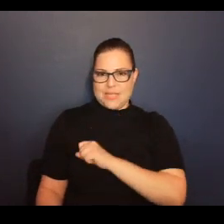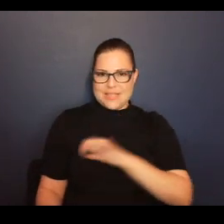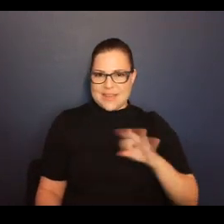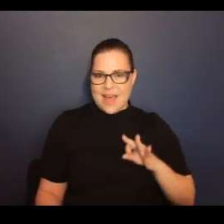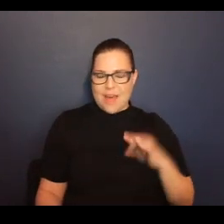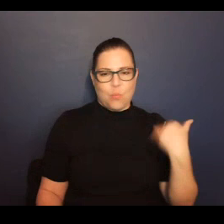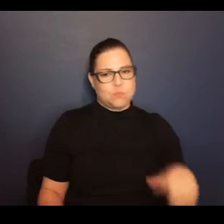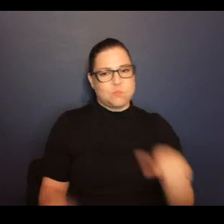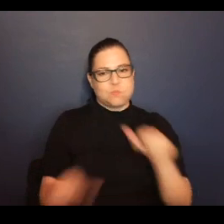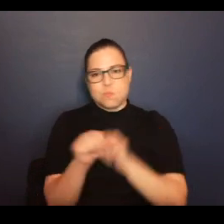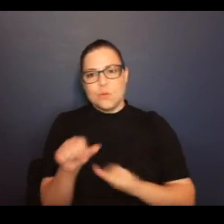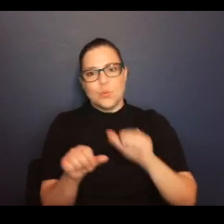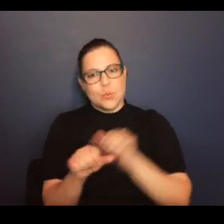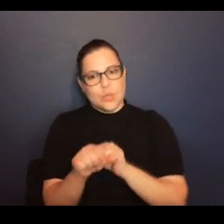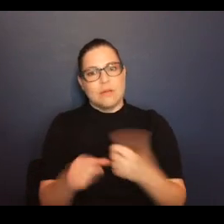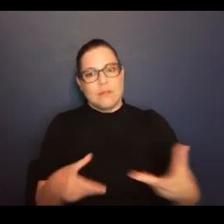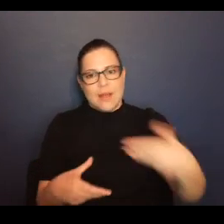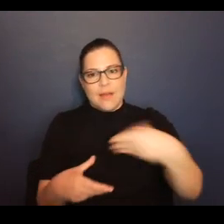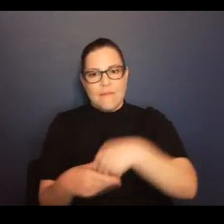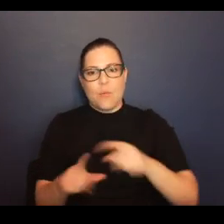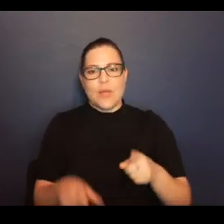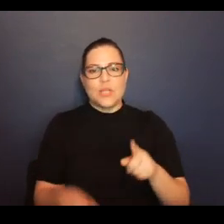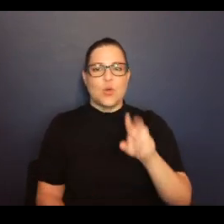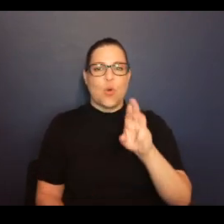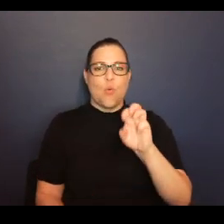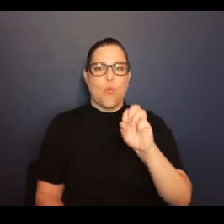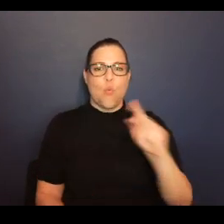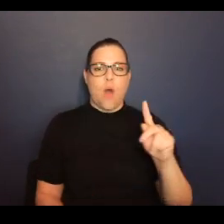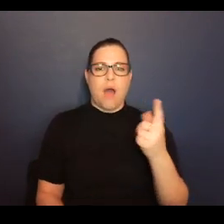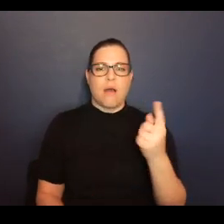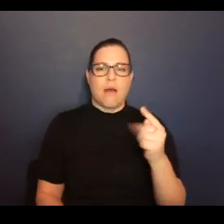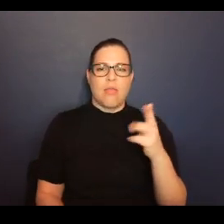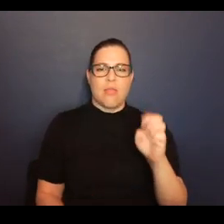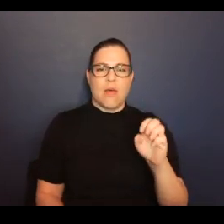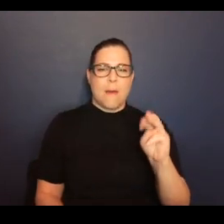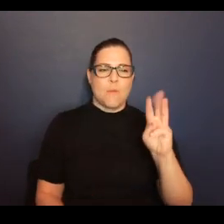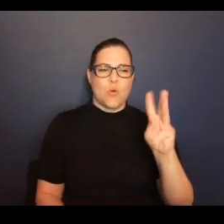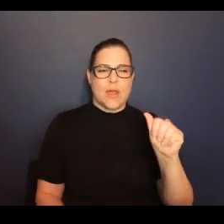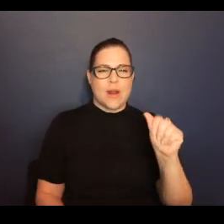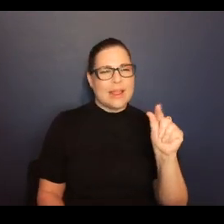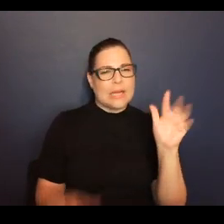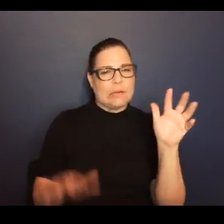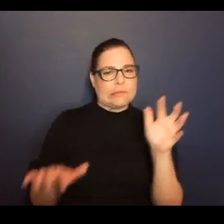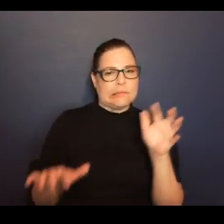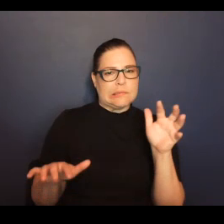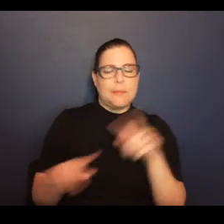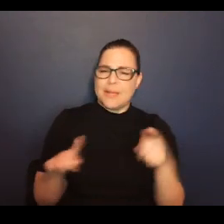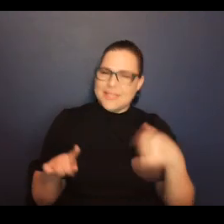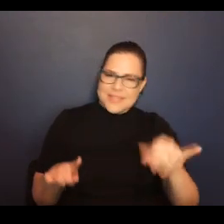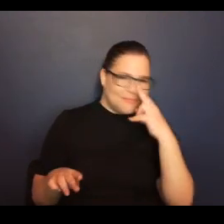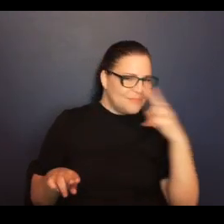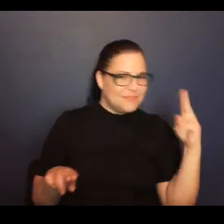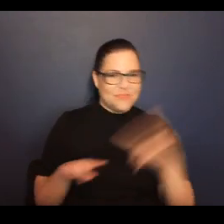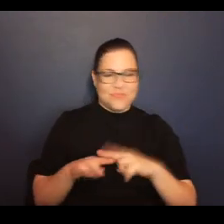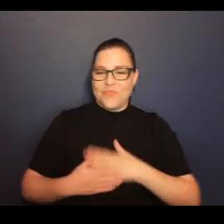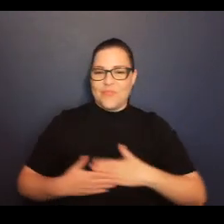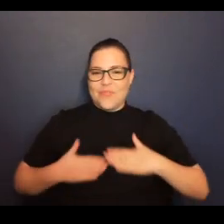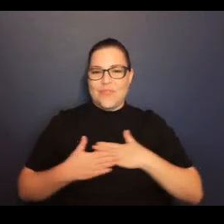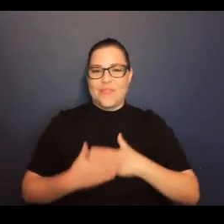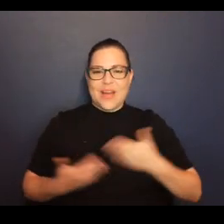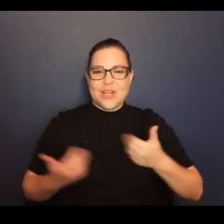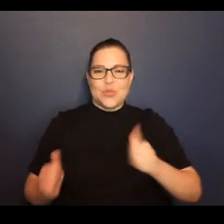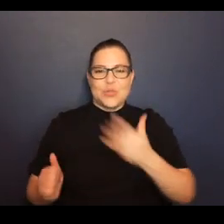do. I also went to Rock the Marina, although it did get a little rained out. It was still a lot of fun and trying the fish dips